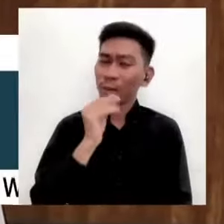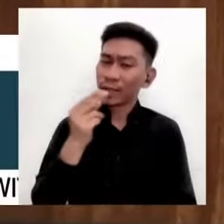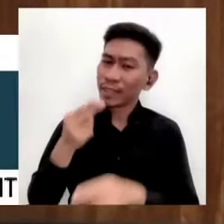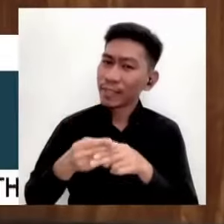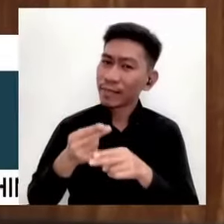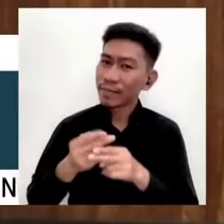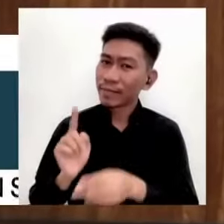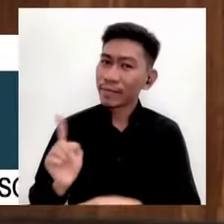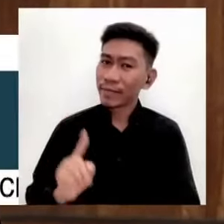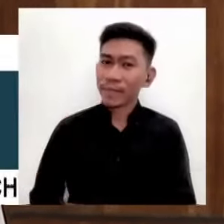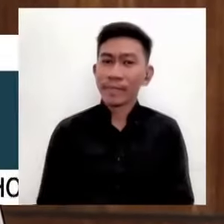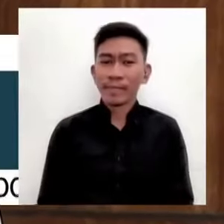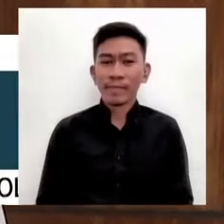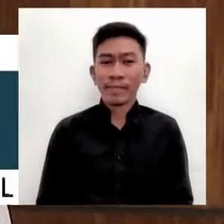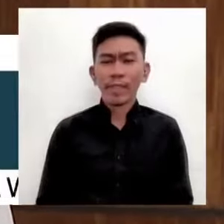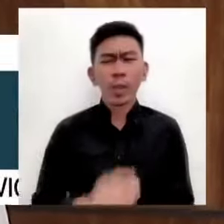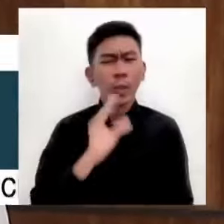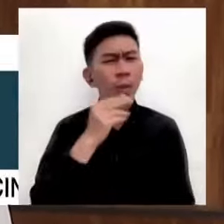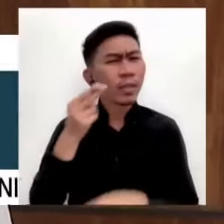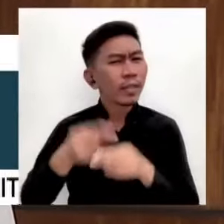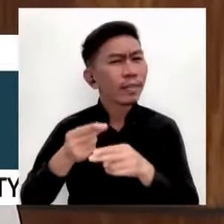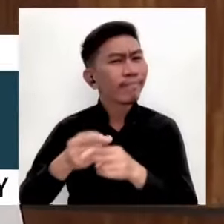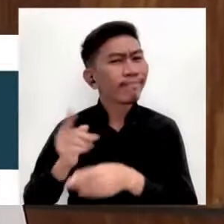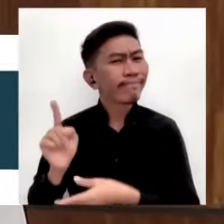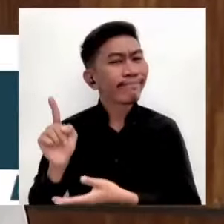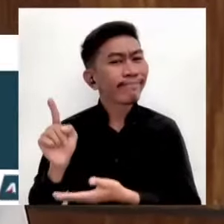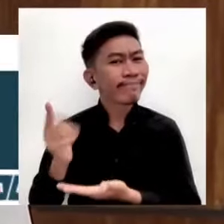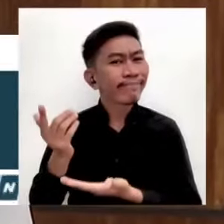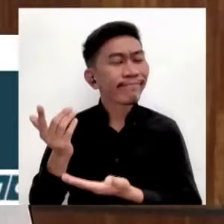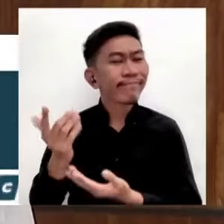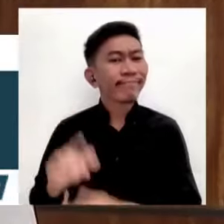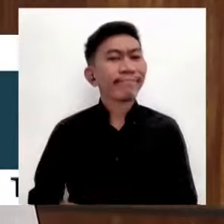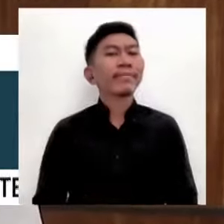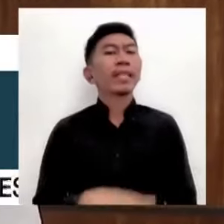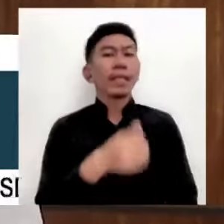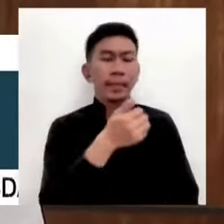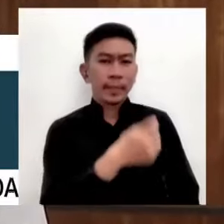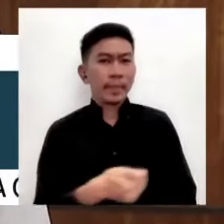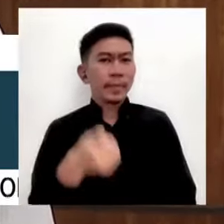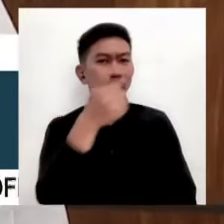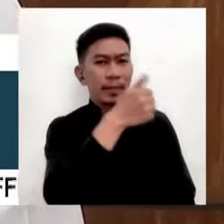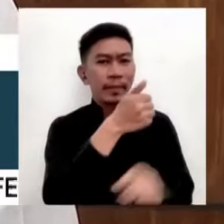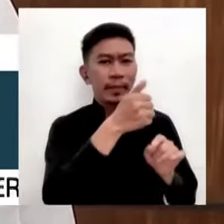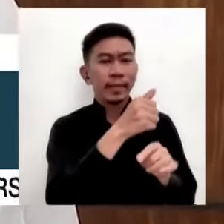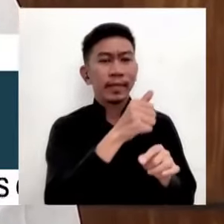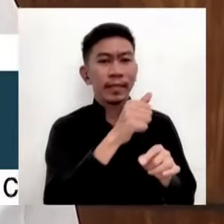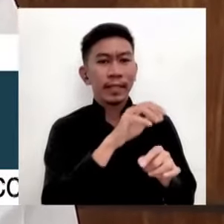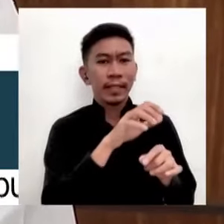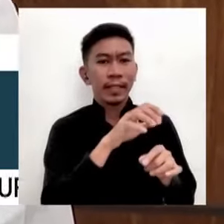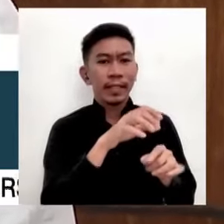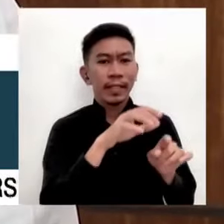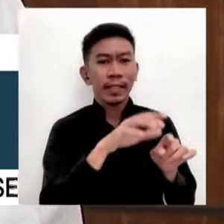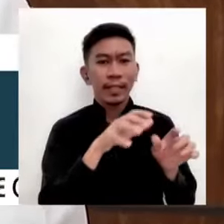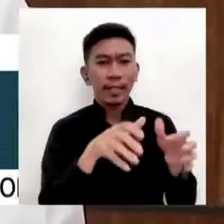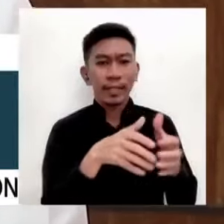Sir, sino ba yung quote? Ano, sino nagsabi? The Majority Leader of the Senate, sir, Senator. Sino yun?